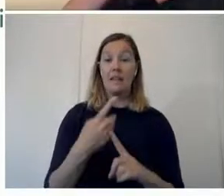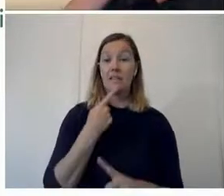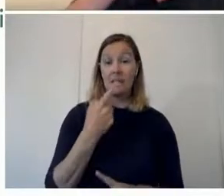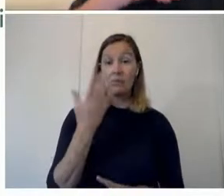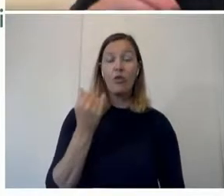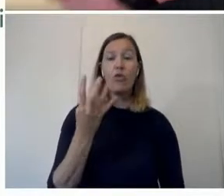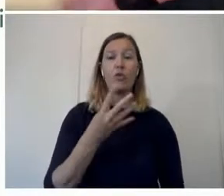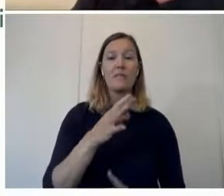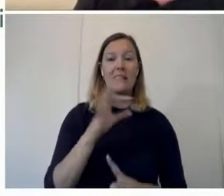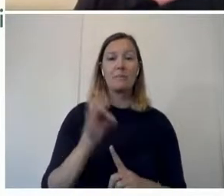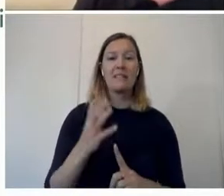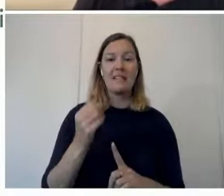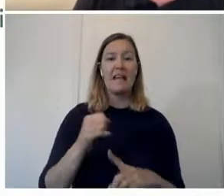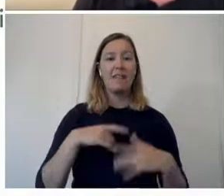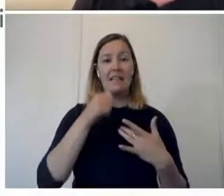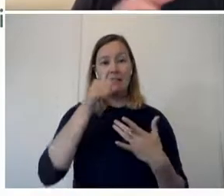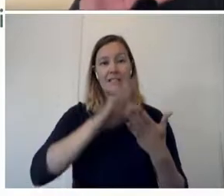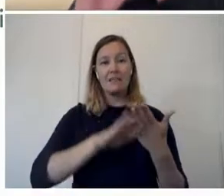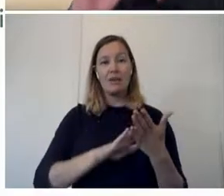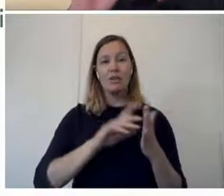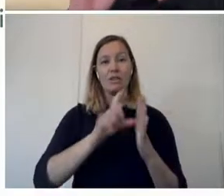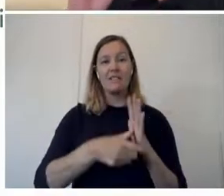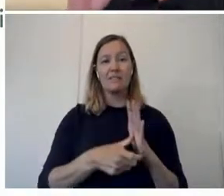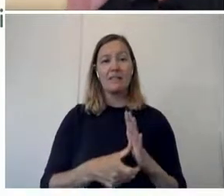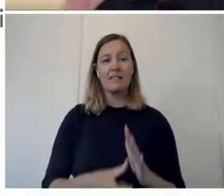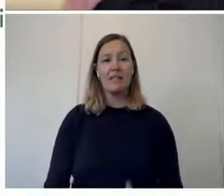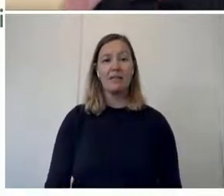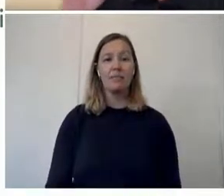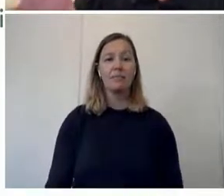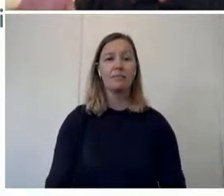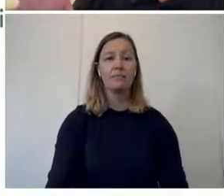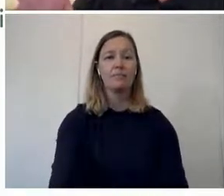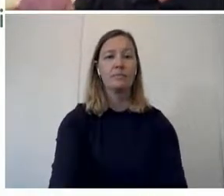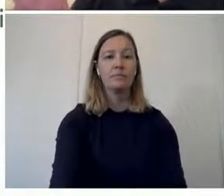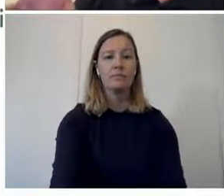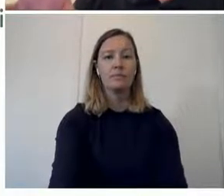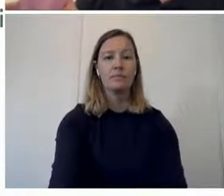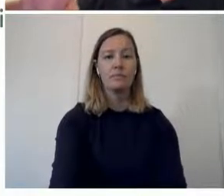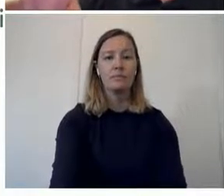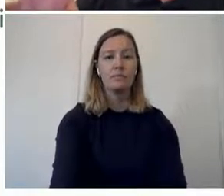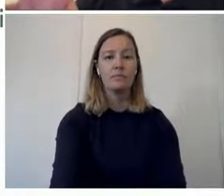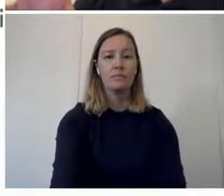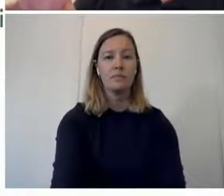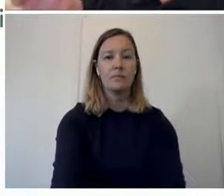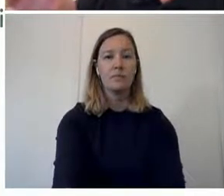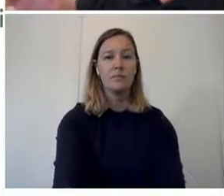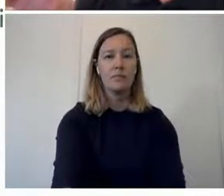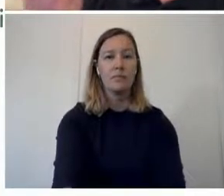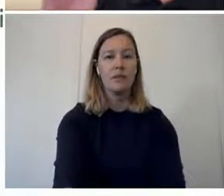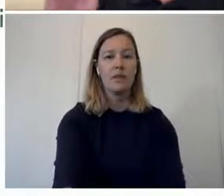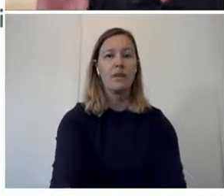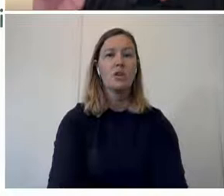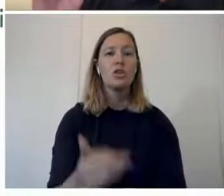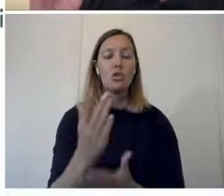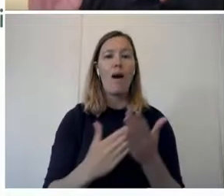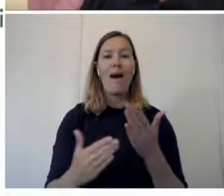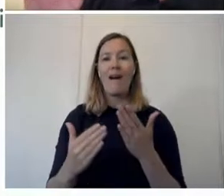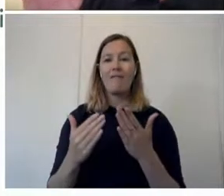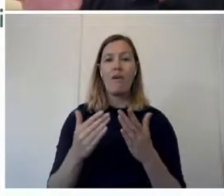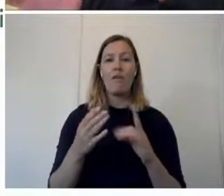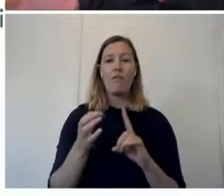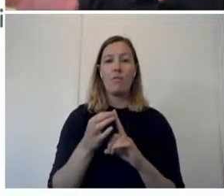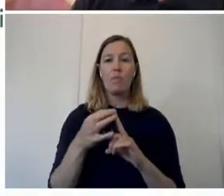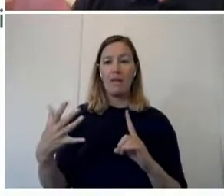disability who are engaging it. So this is half of the population, pretty much, but